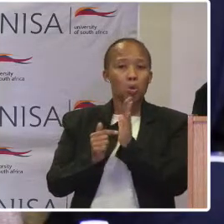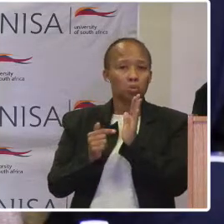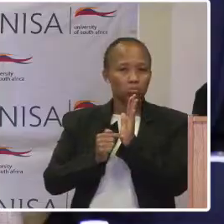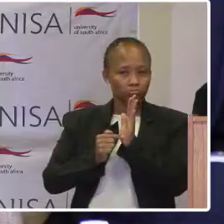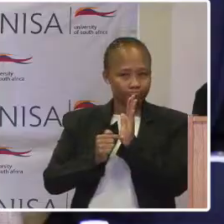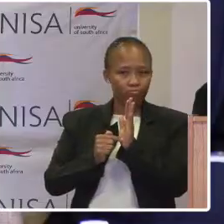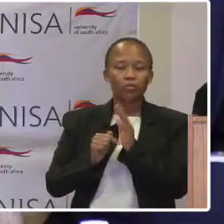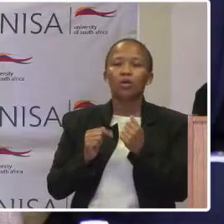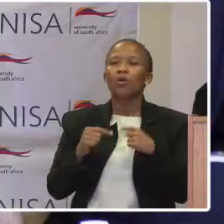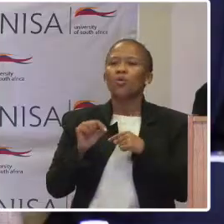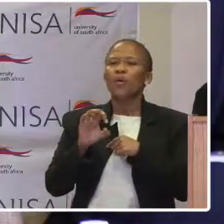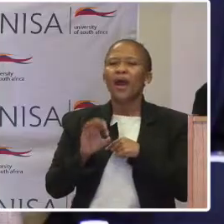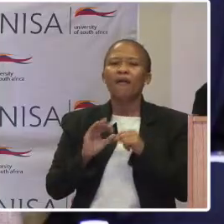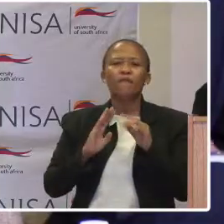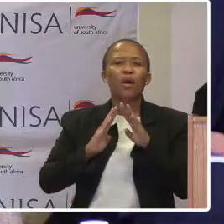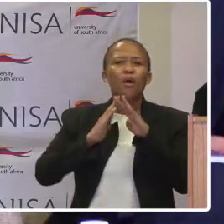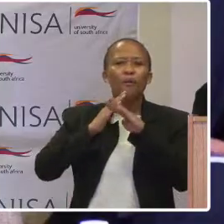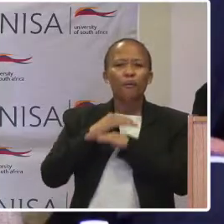non-appropriation